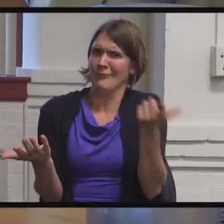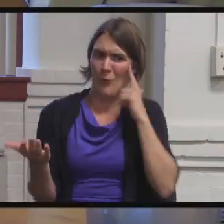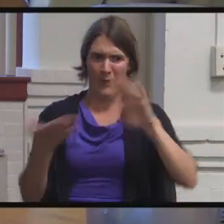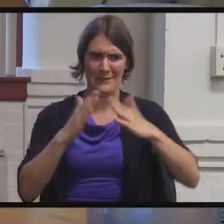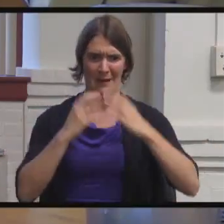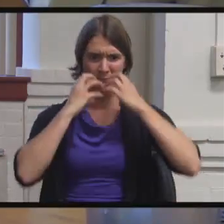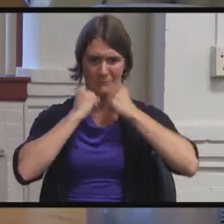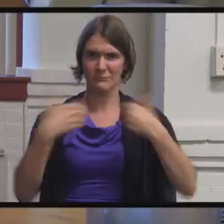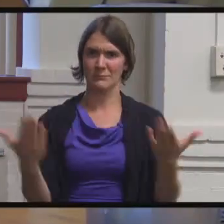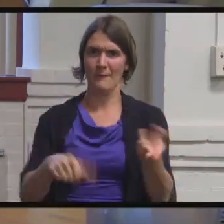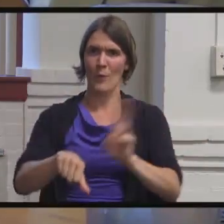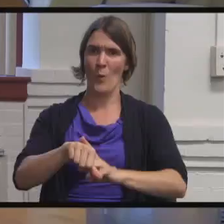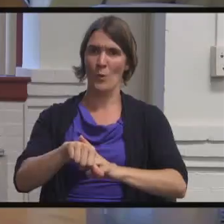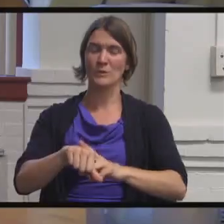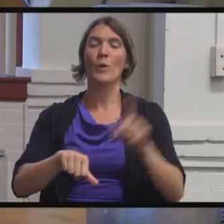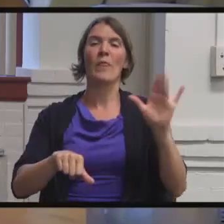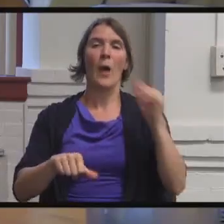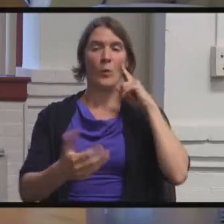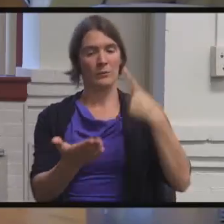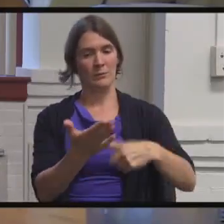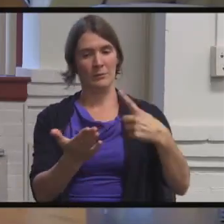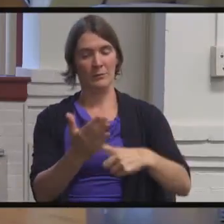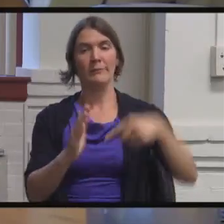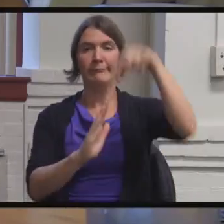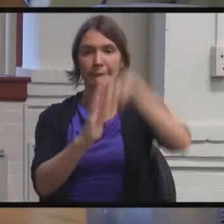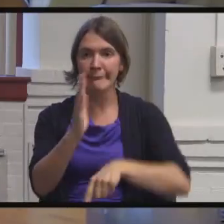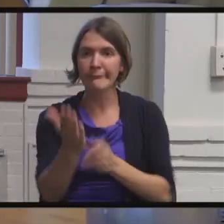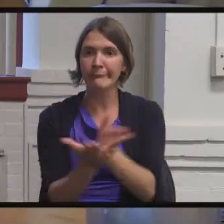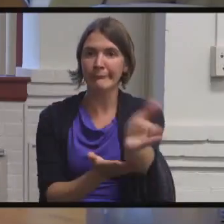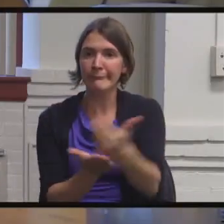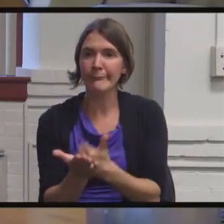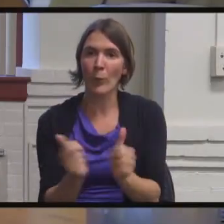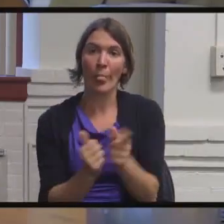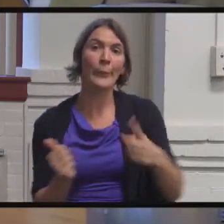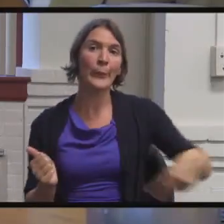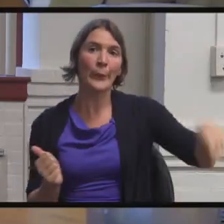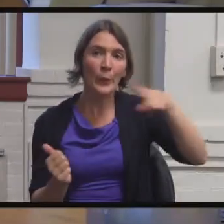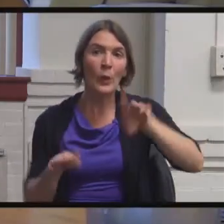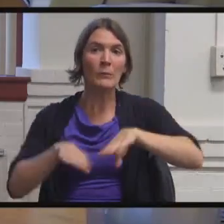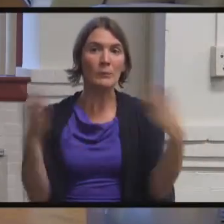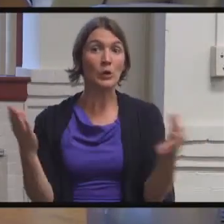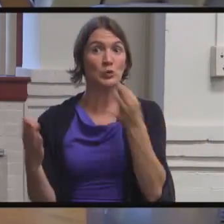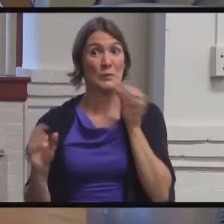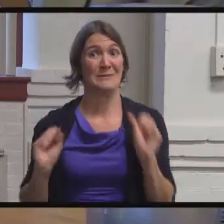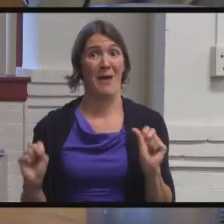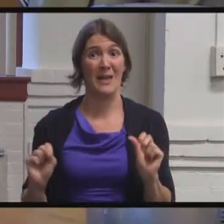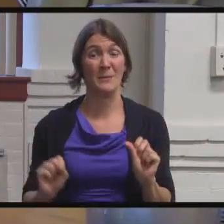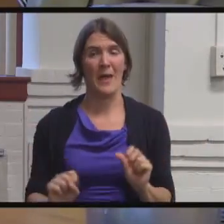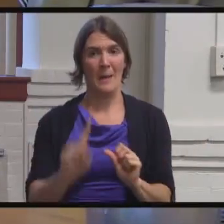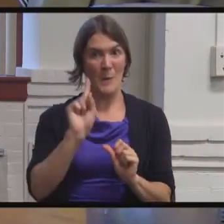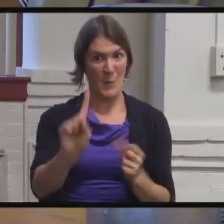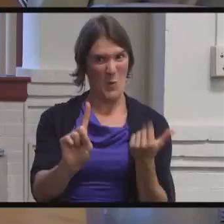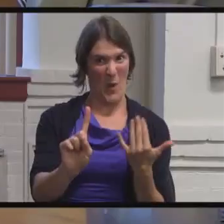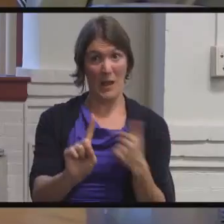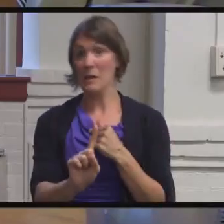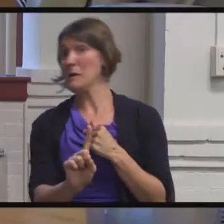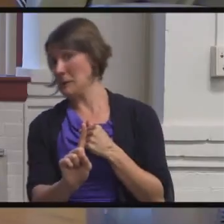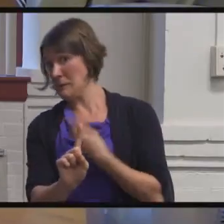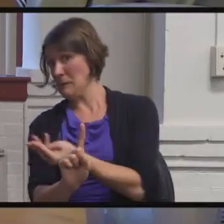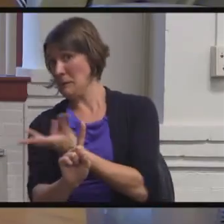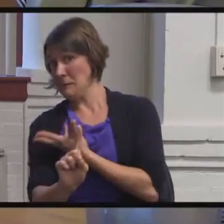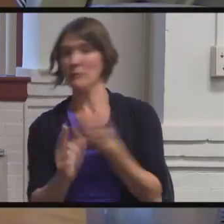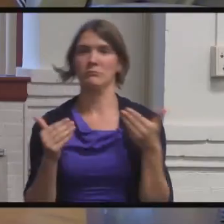as a whole. These are all things that we're going to be talking about fully in public just as soon as we can. We're actively